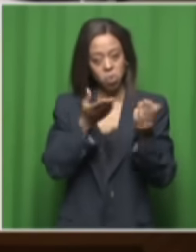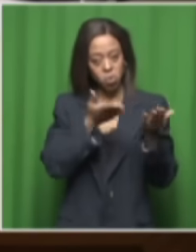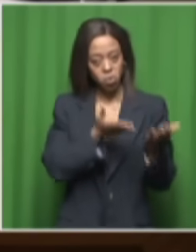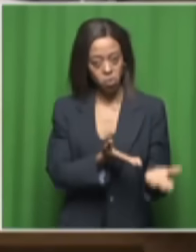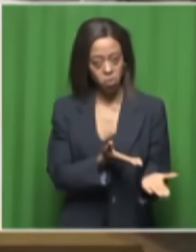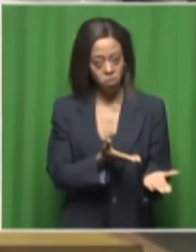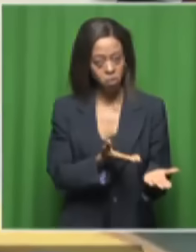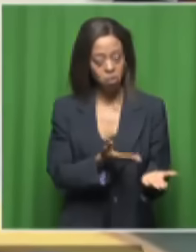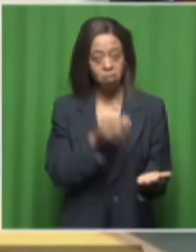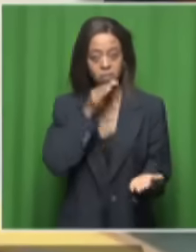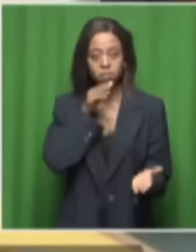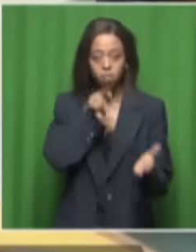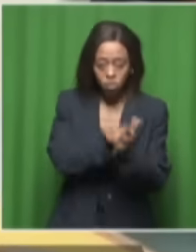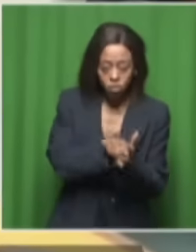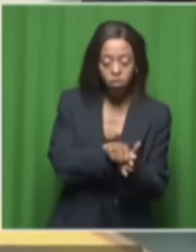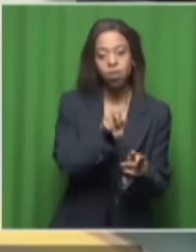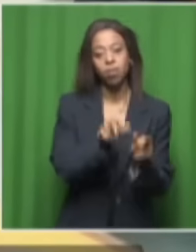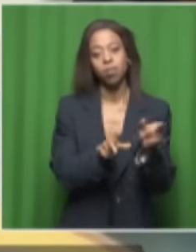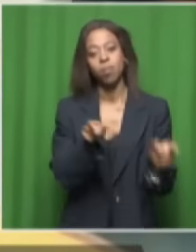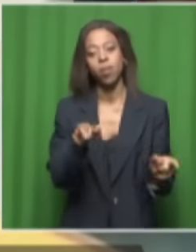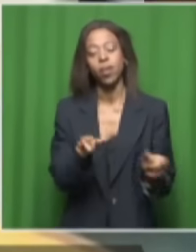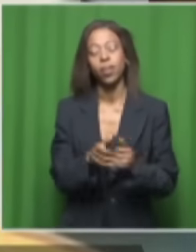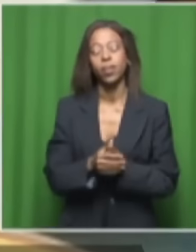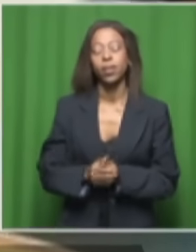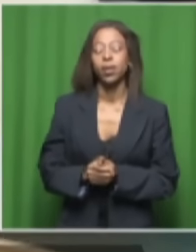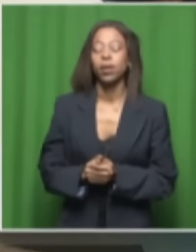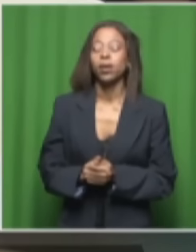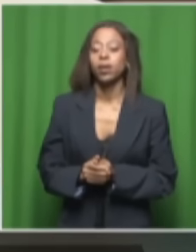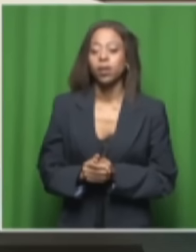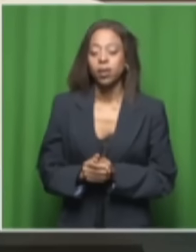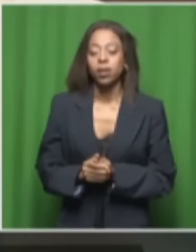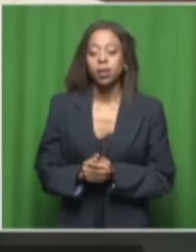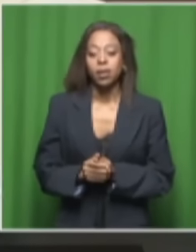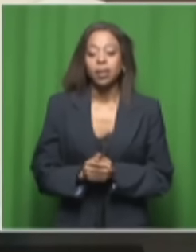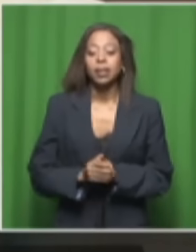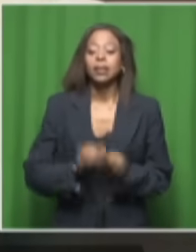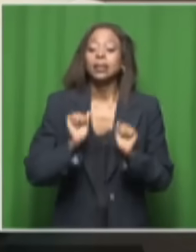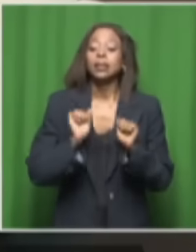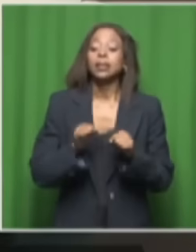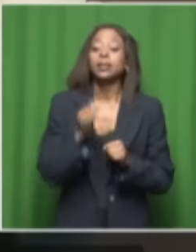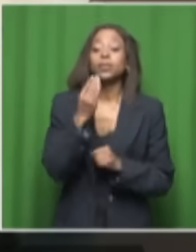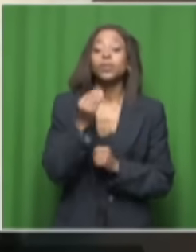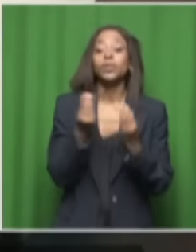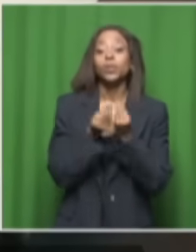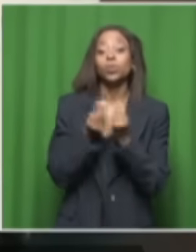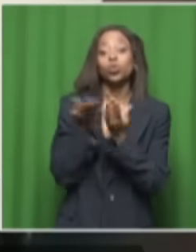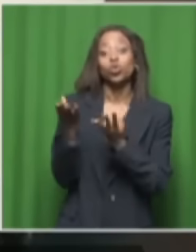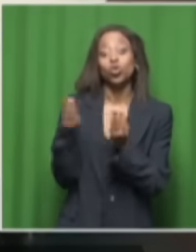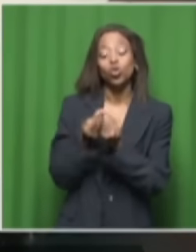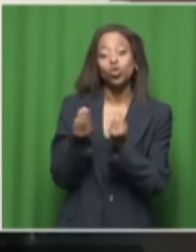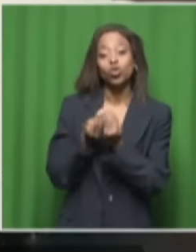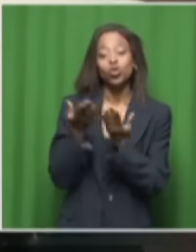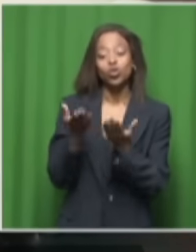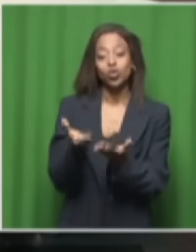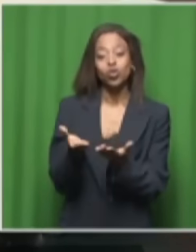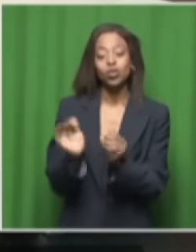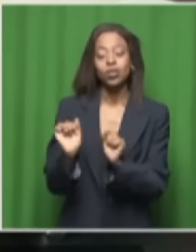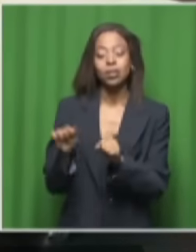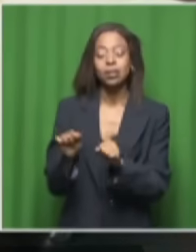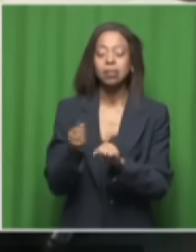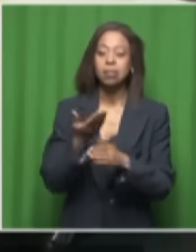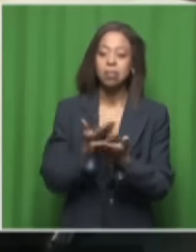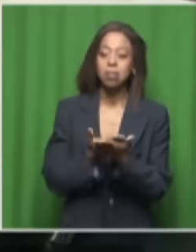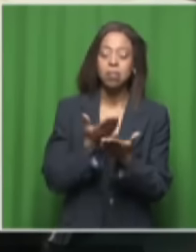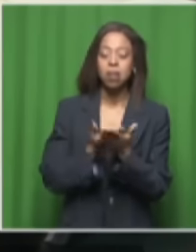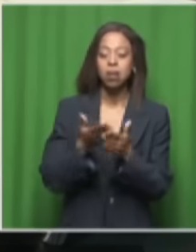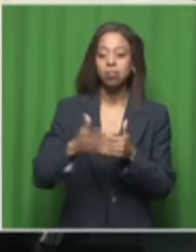is genocidal. Yeah. Okay. All right. So we've got that, and these are the kind of things we may start seeing come